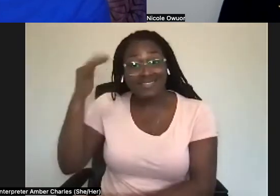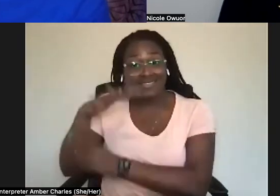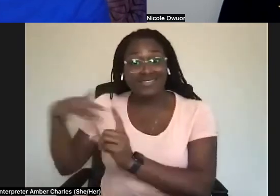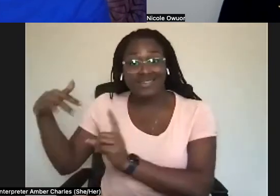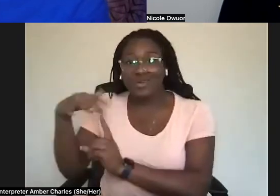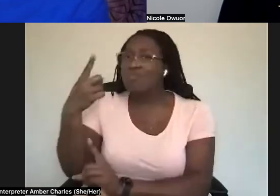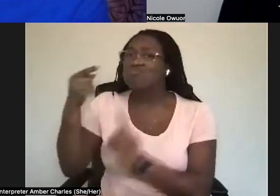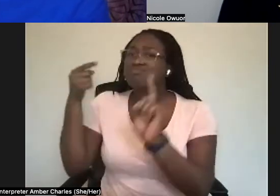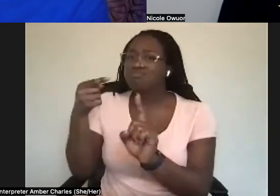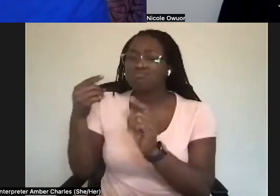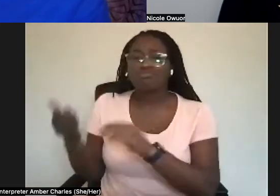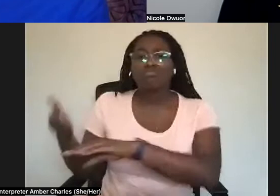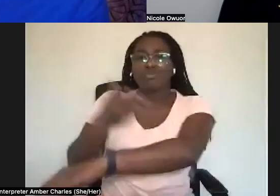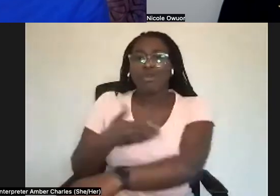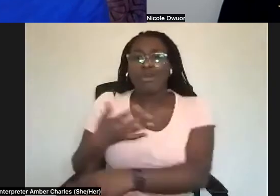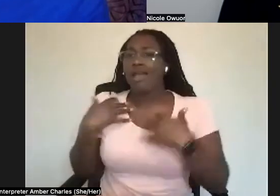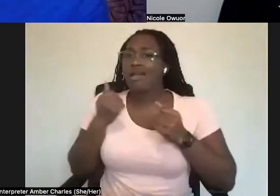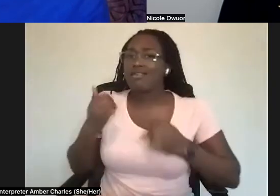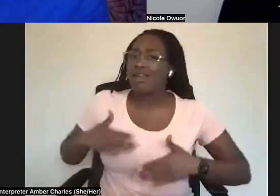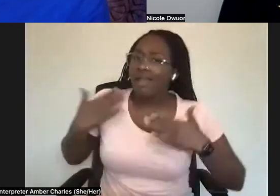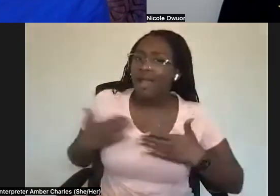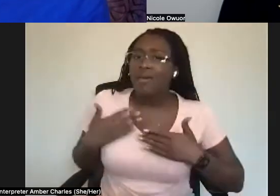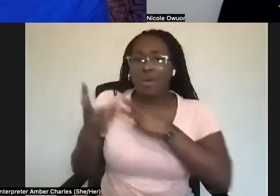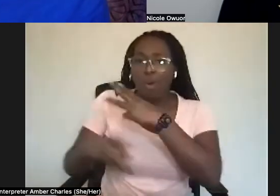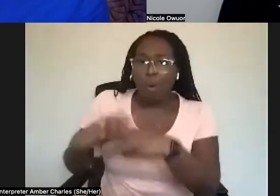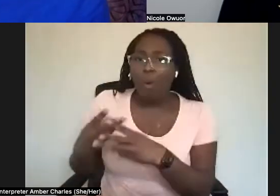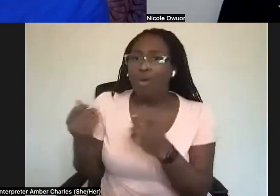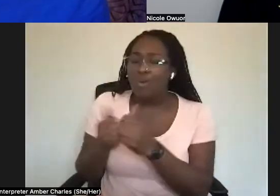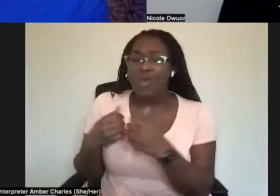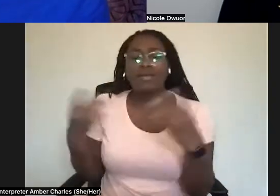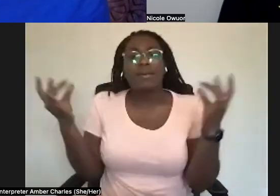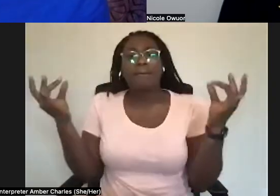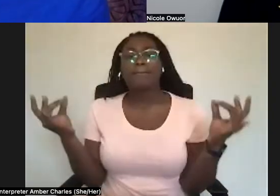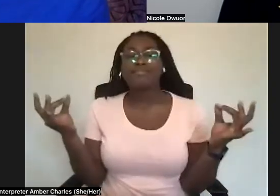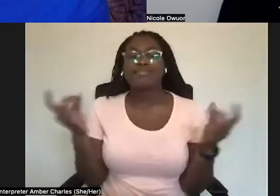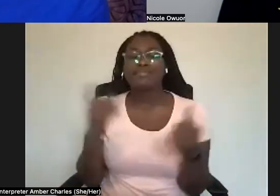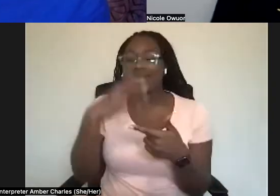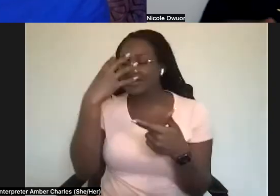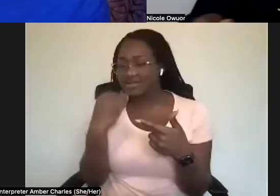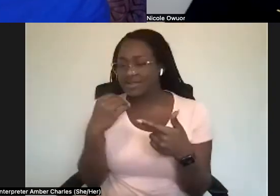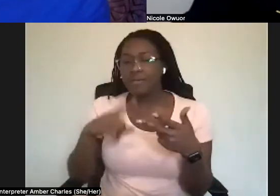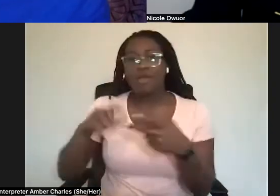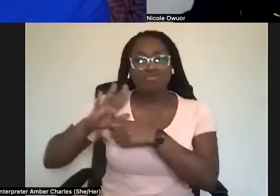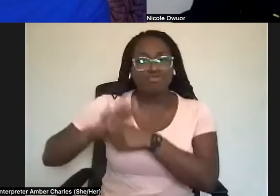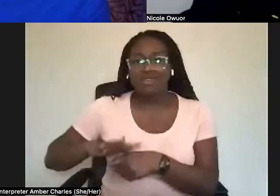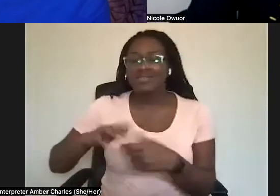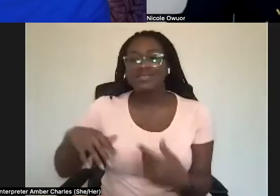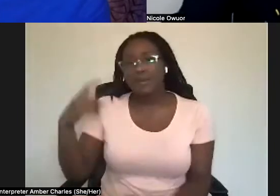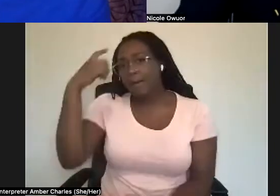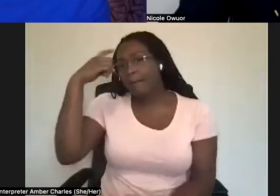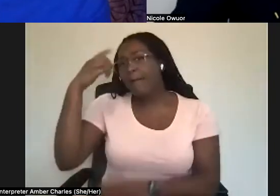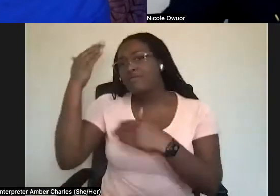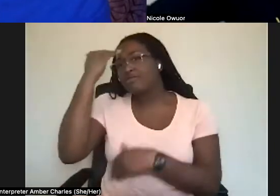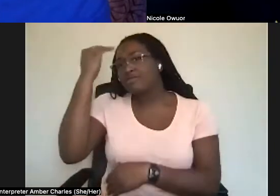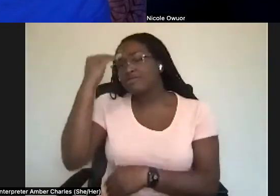the health and happiness of the world through meditation, sleep, stress, and mindfulness. Find out more about Headspace at